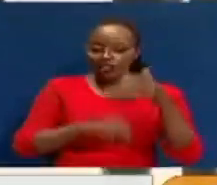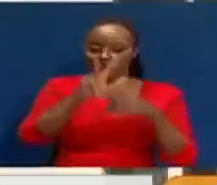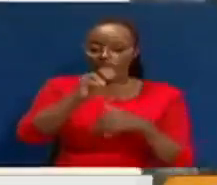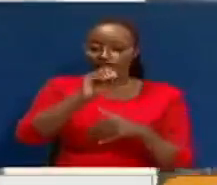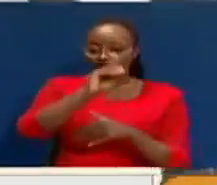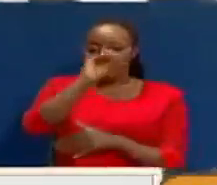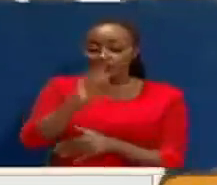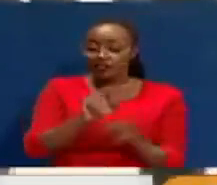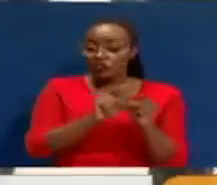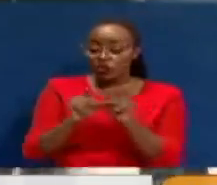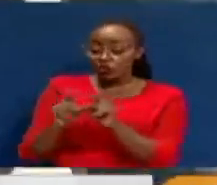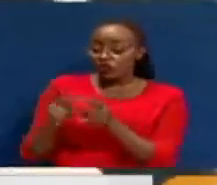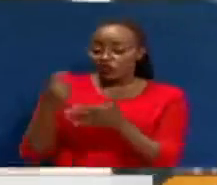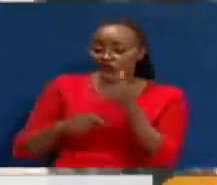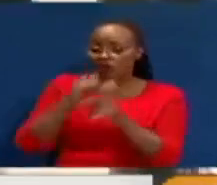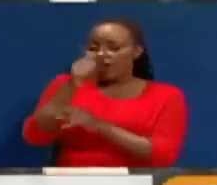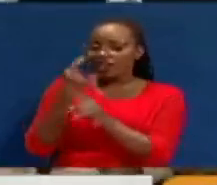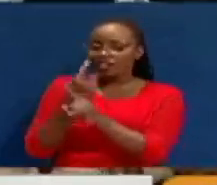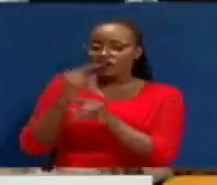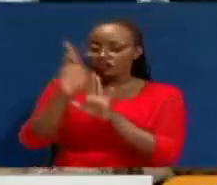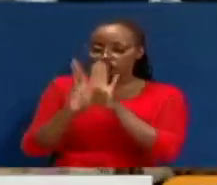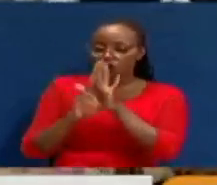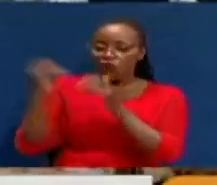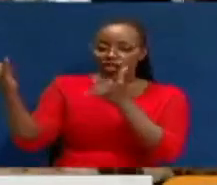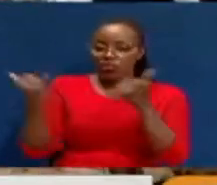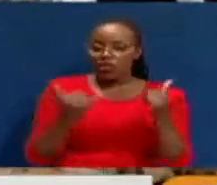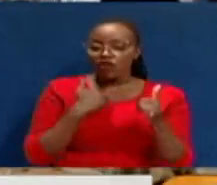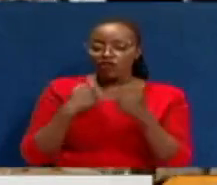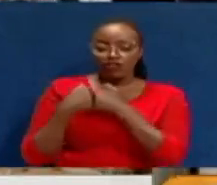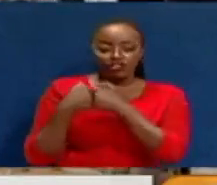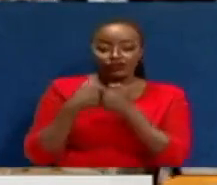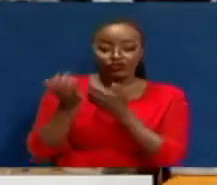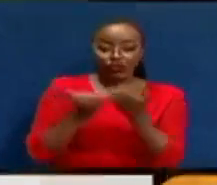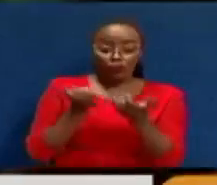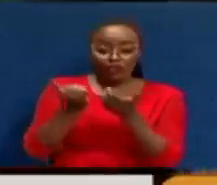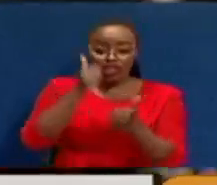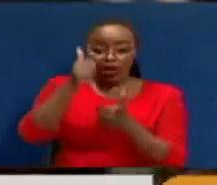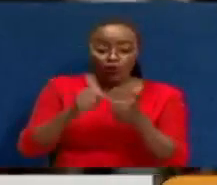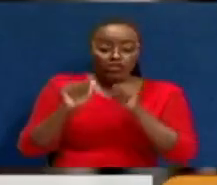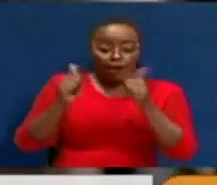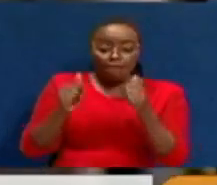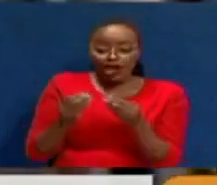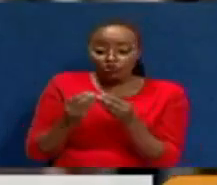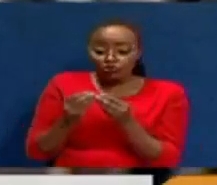top pay band to 30%, among other measures, will introduce a raft of challenges for businesses that are yet to